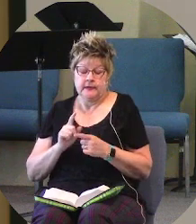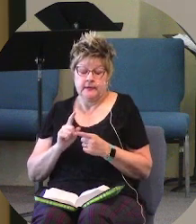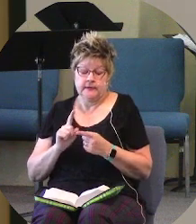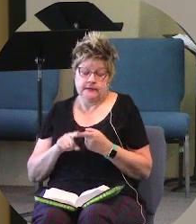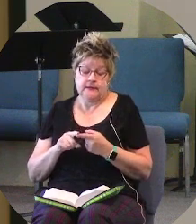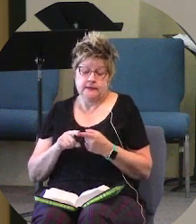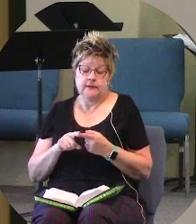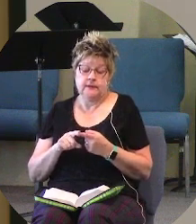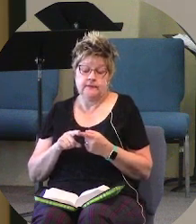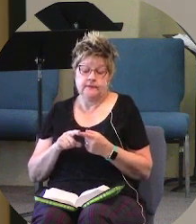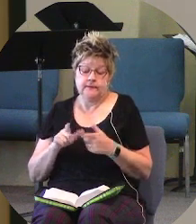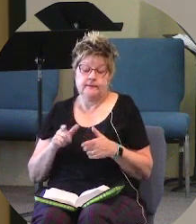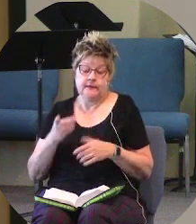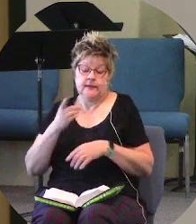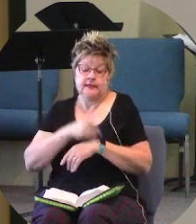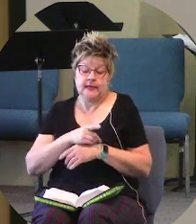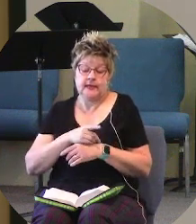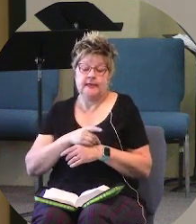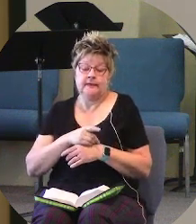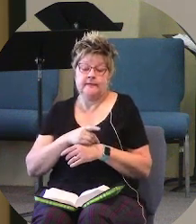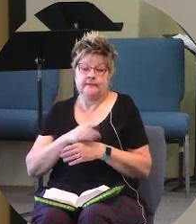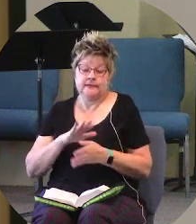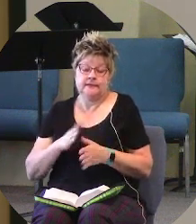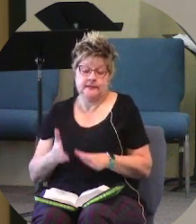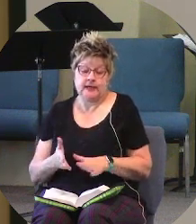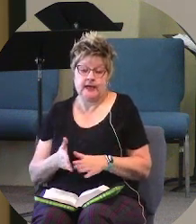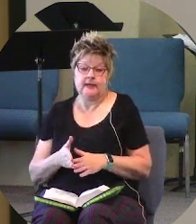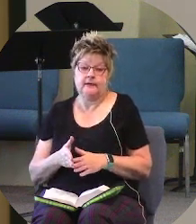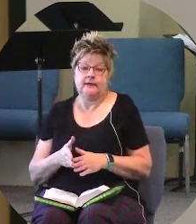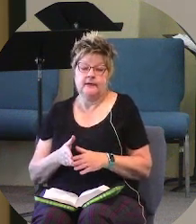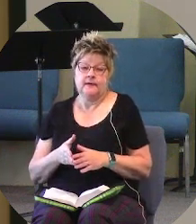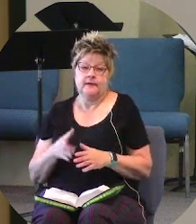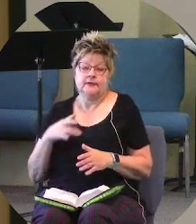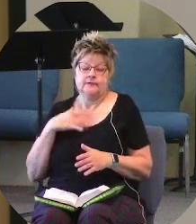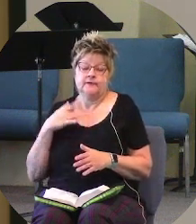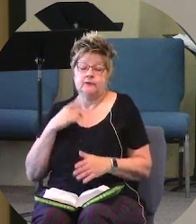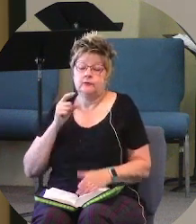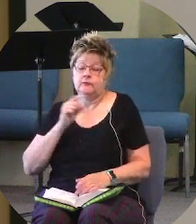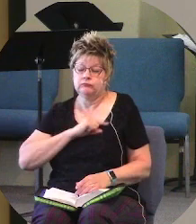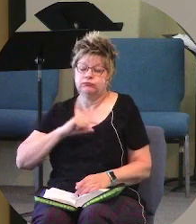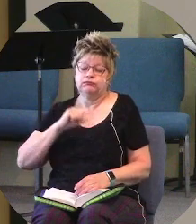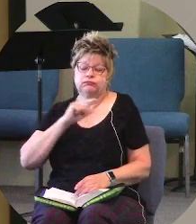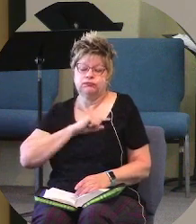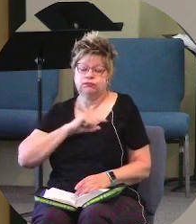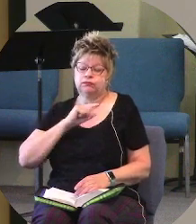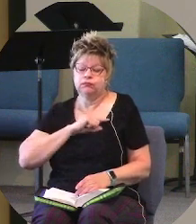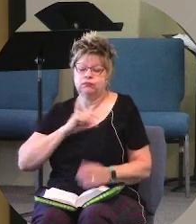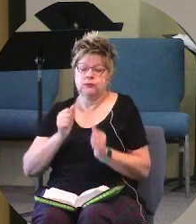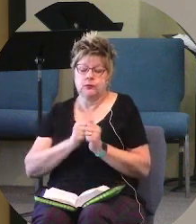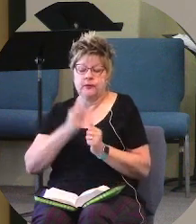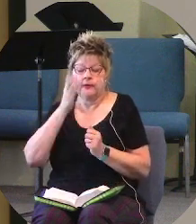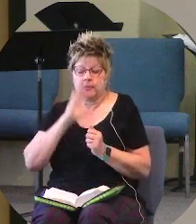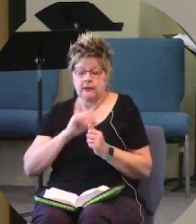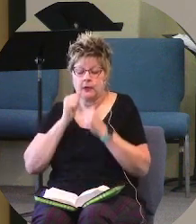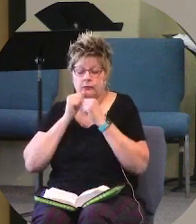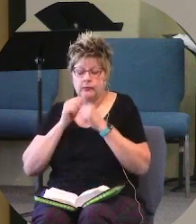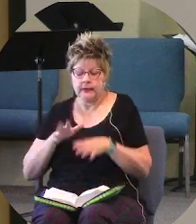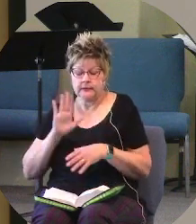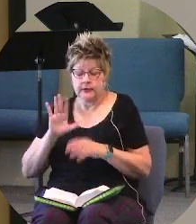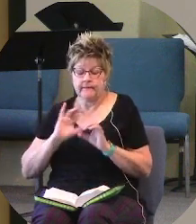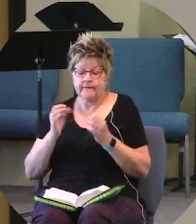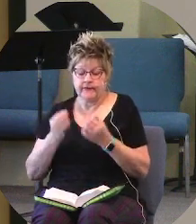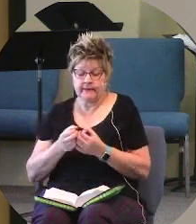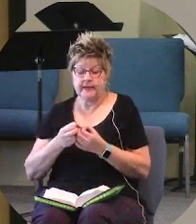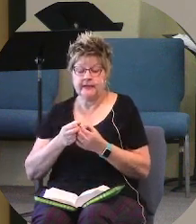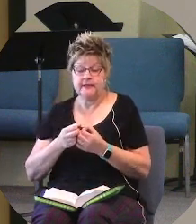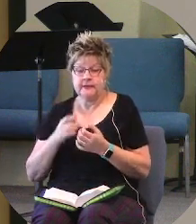But she felt so convicted that what God had blessed her family with, God deserved that. And